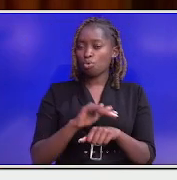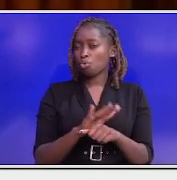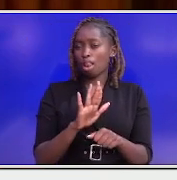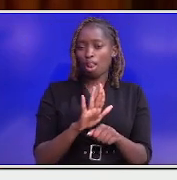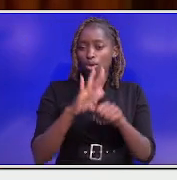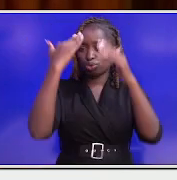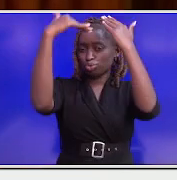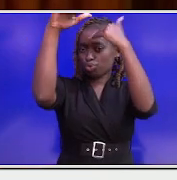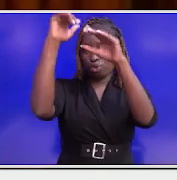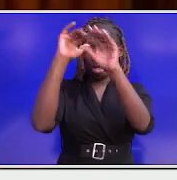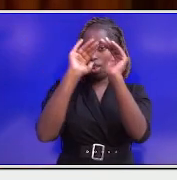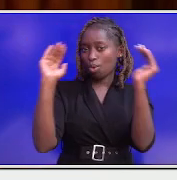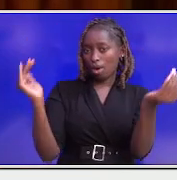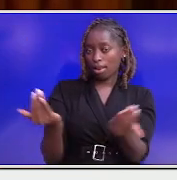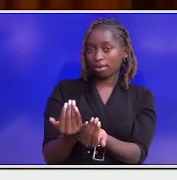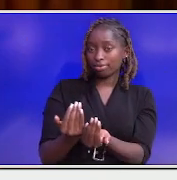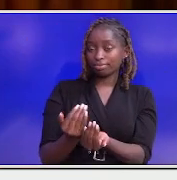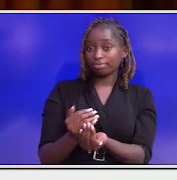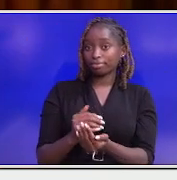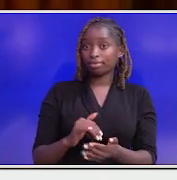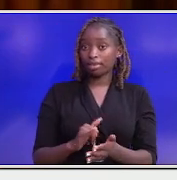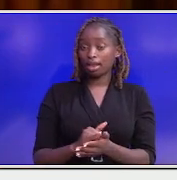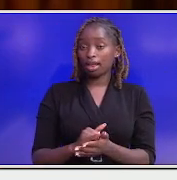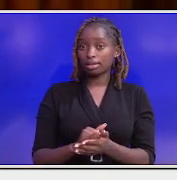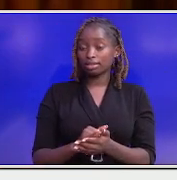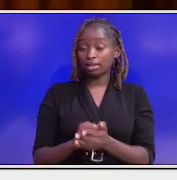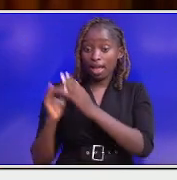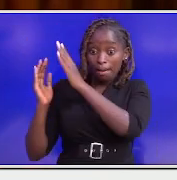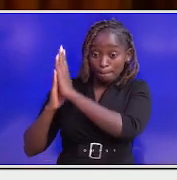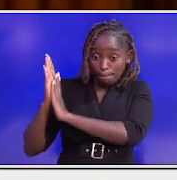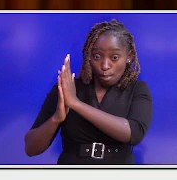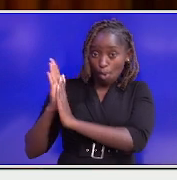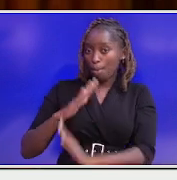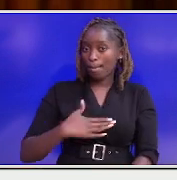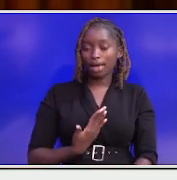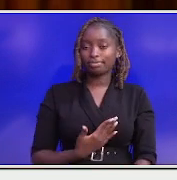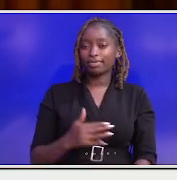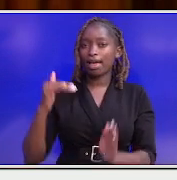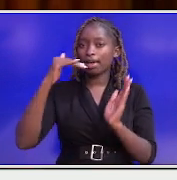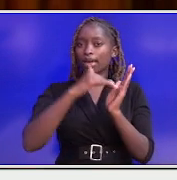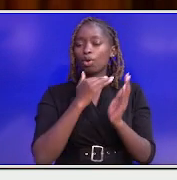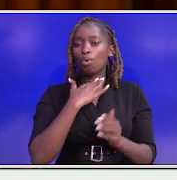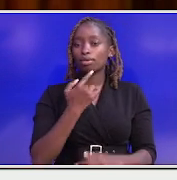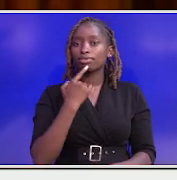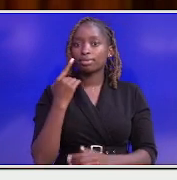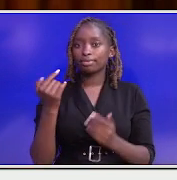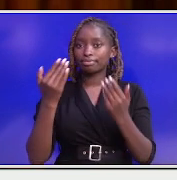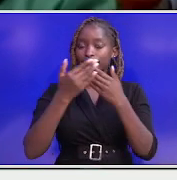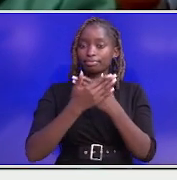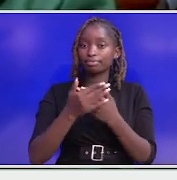in the world, and that is achieved by determination. Mr. Speaker, I want to tell Junet, Honorable